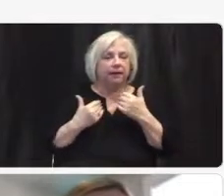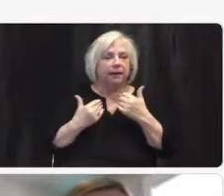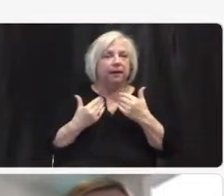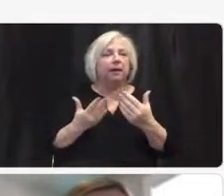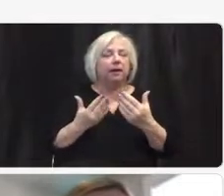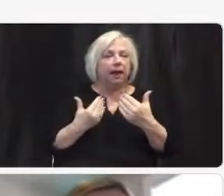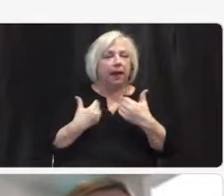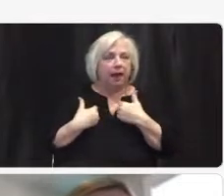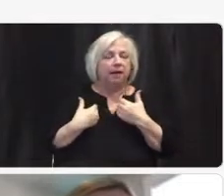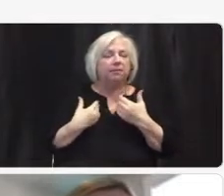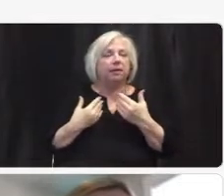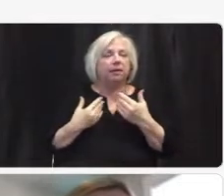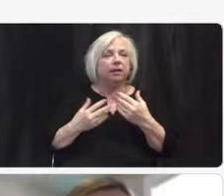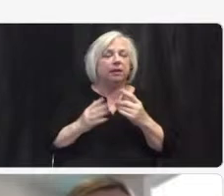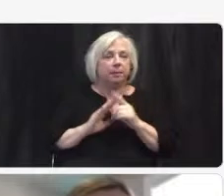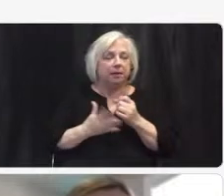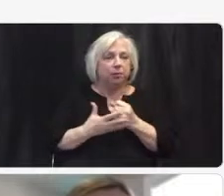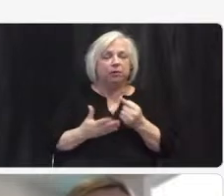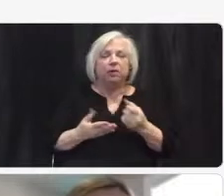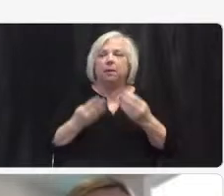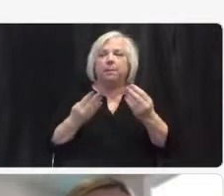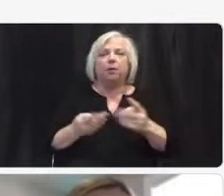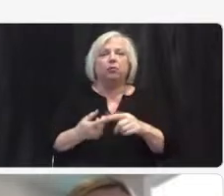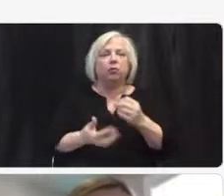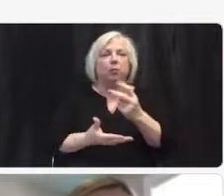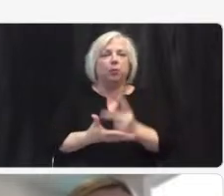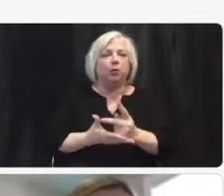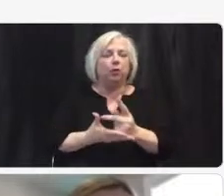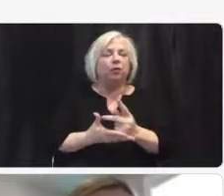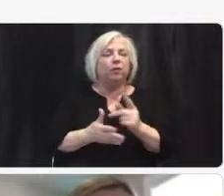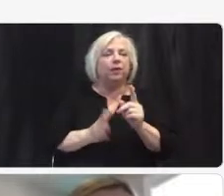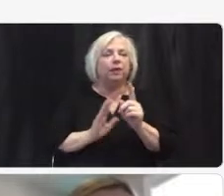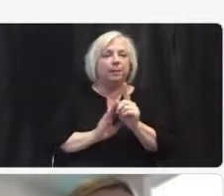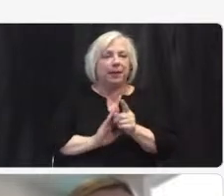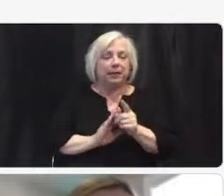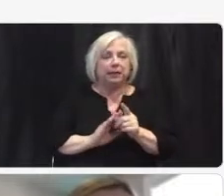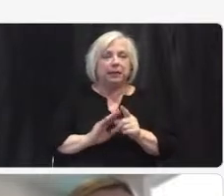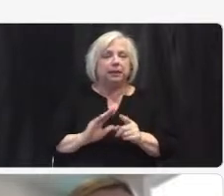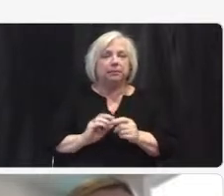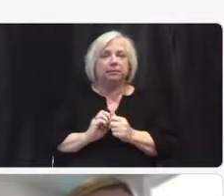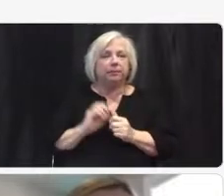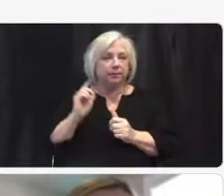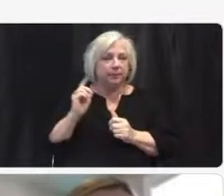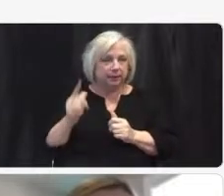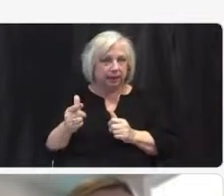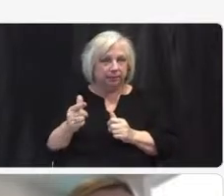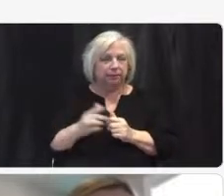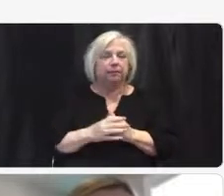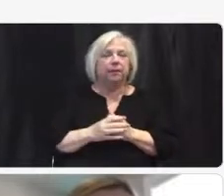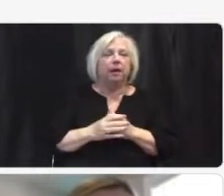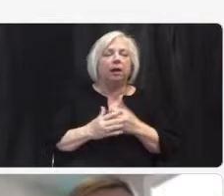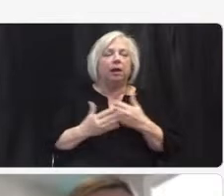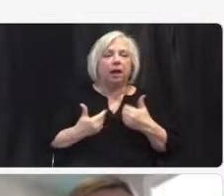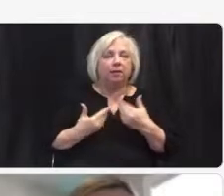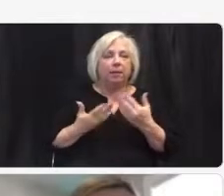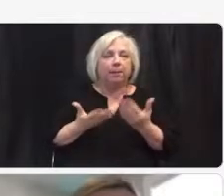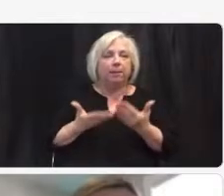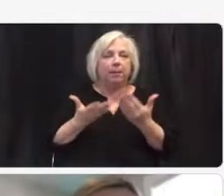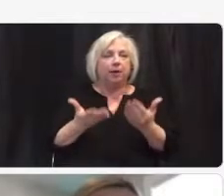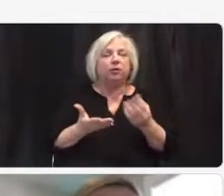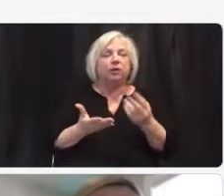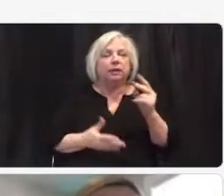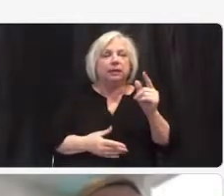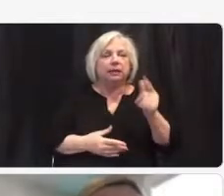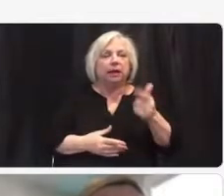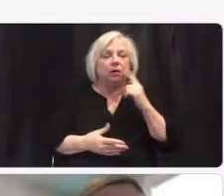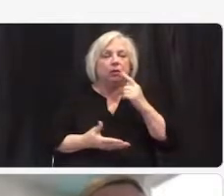minutes, please. Motion to approve the previous meeting's minutes. And I have a second. Second. All right, we have a motion and a second here